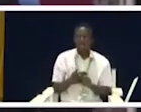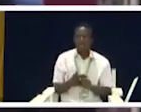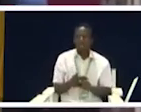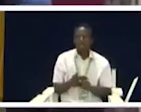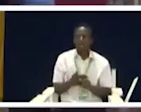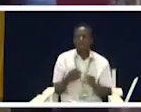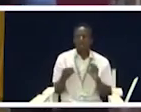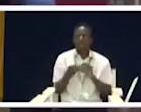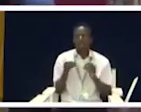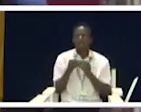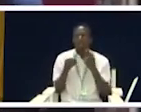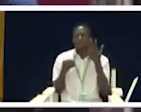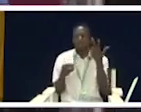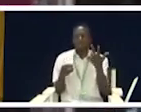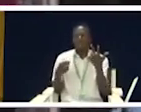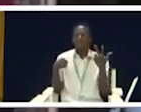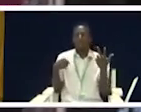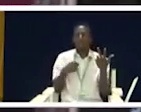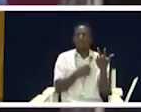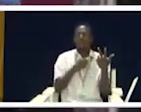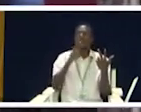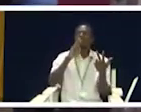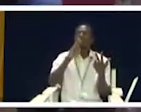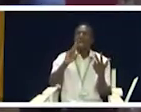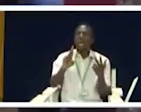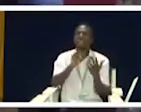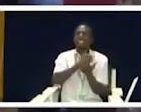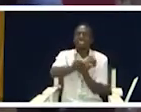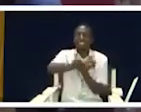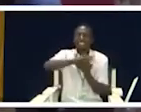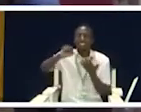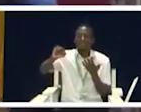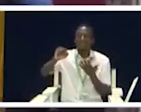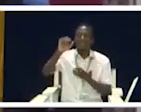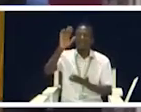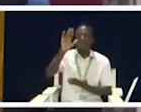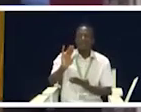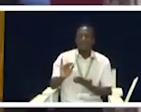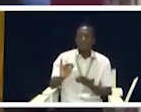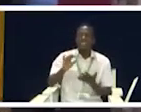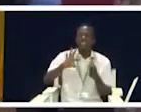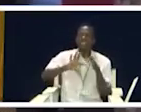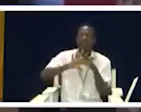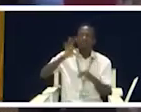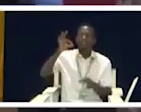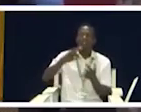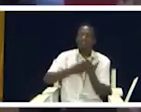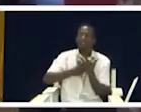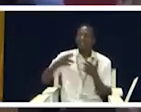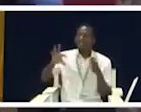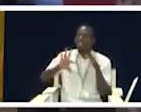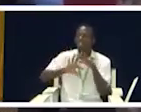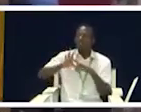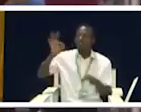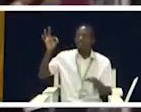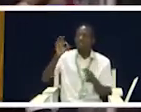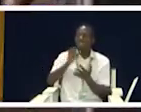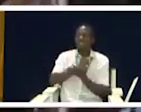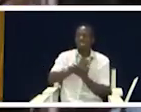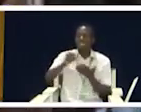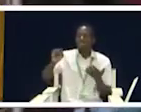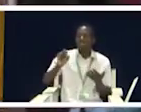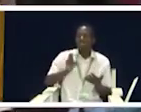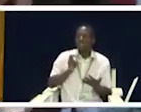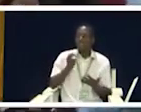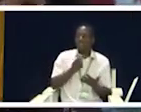Number three, we are sanctified by Spirit. The Holy Spirit sanctifies us. Galatians 5 verse 16.